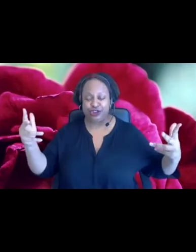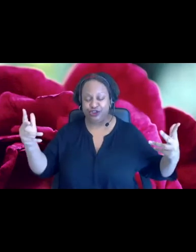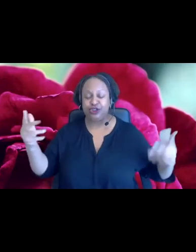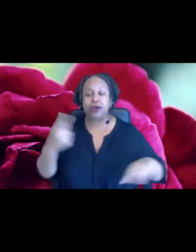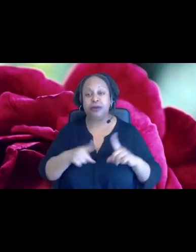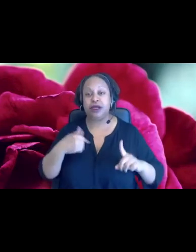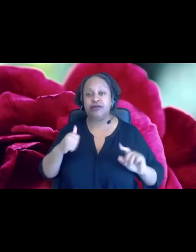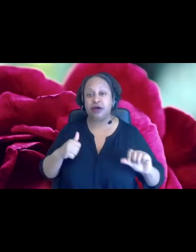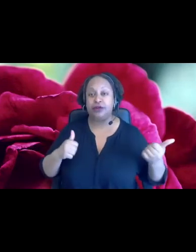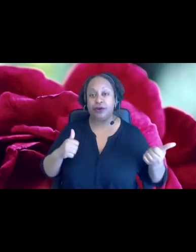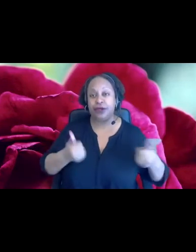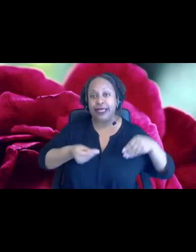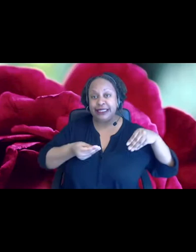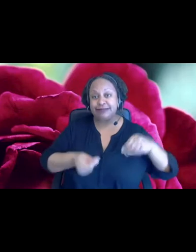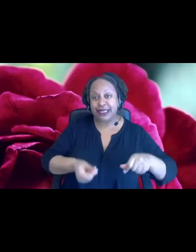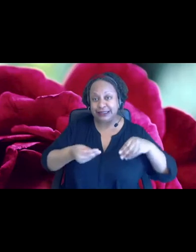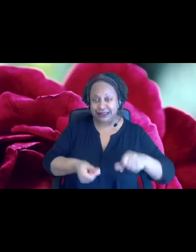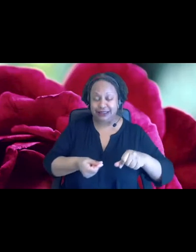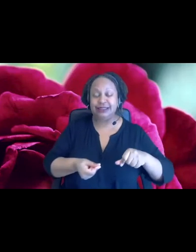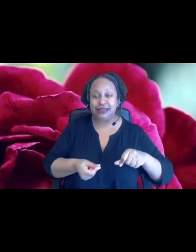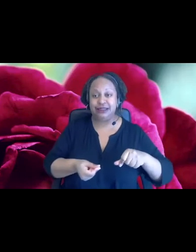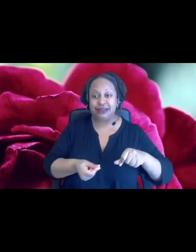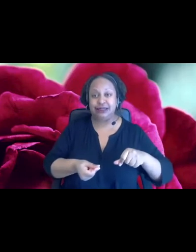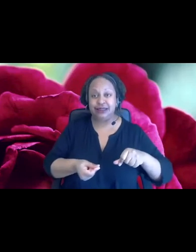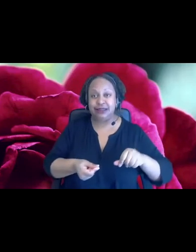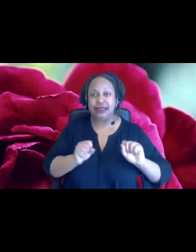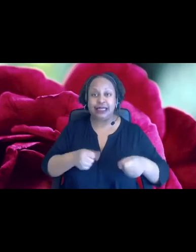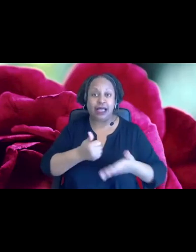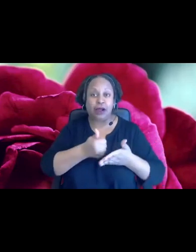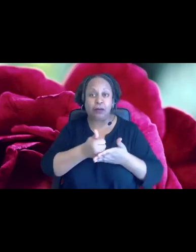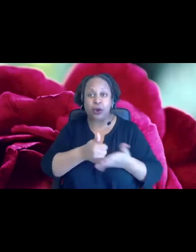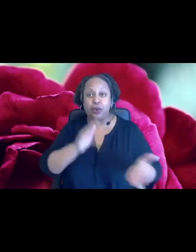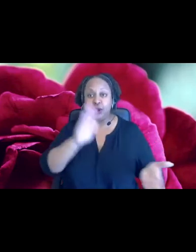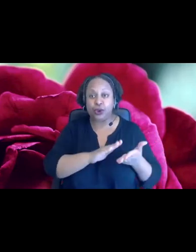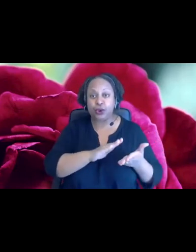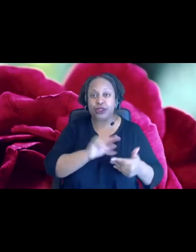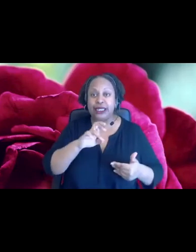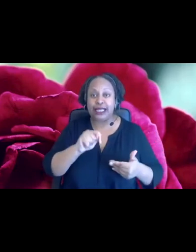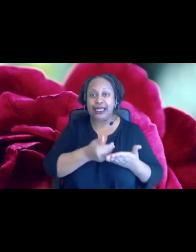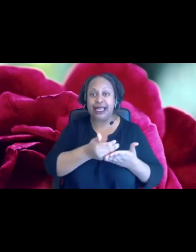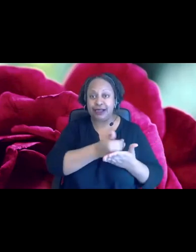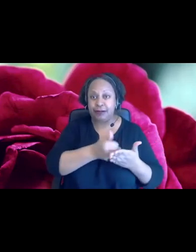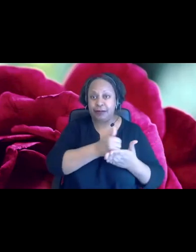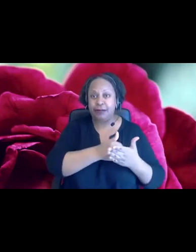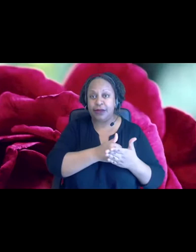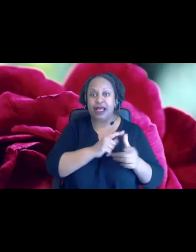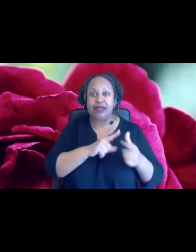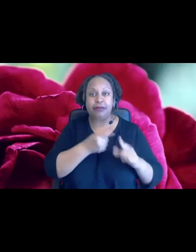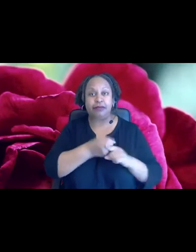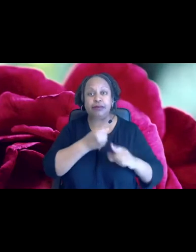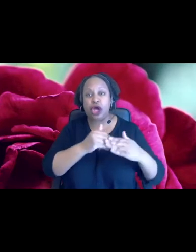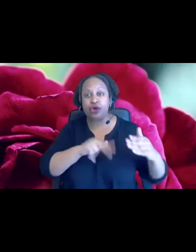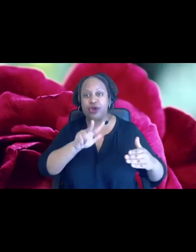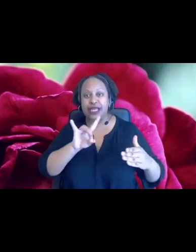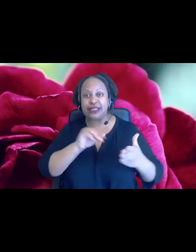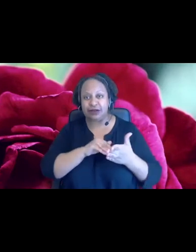discretionary expense items that could serve to reduce your net income and get you under the 38 so that none of